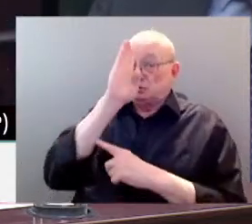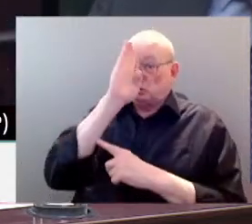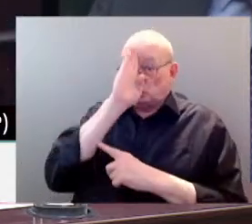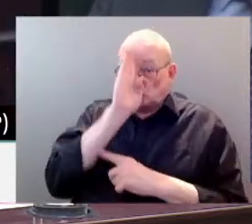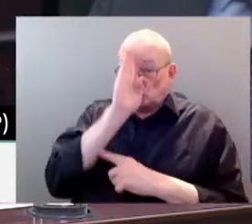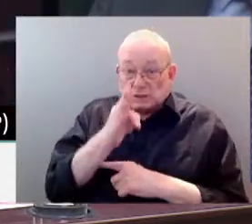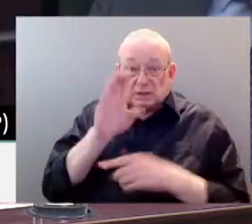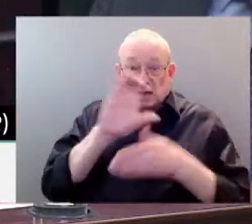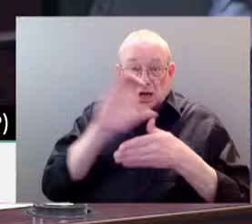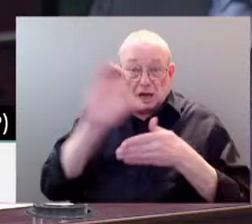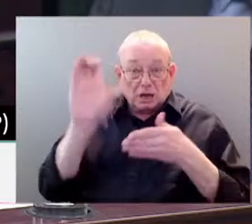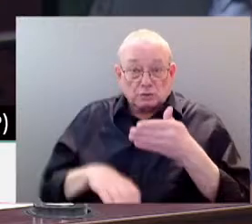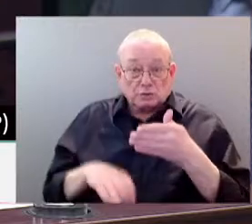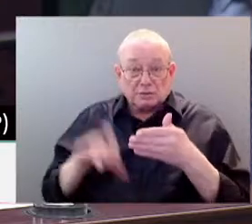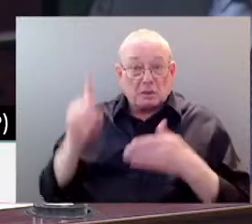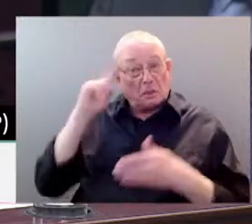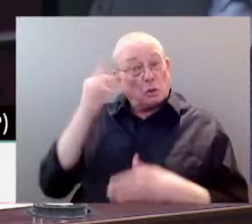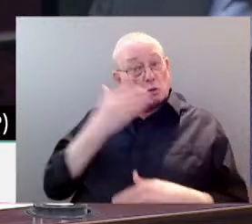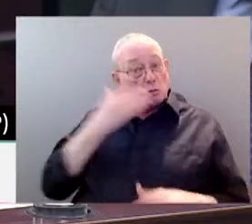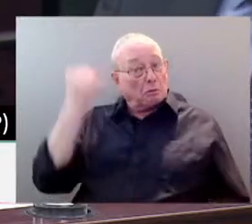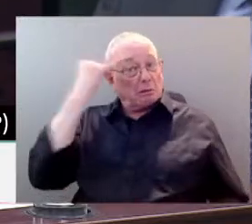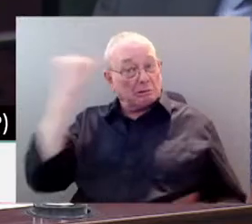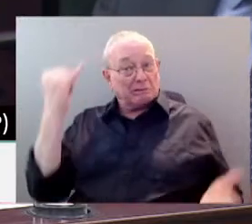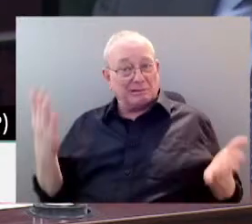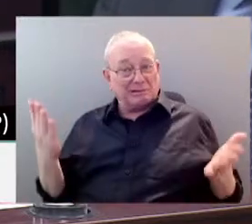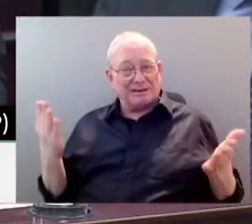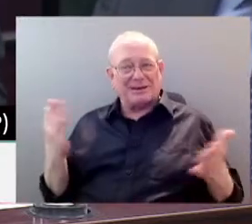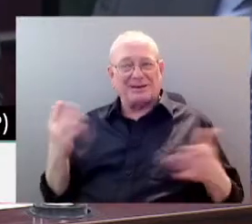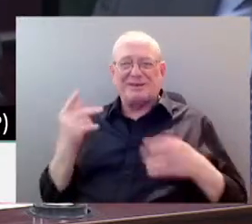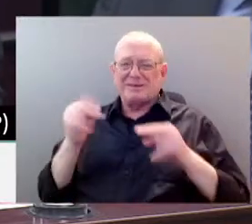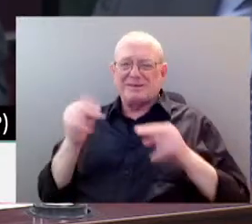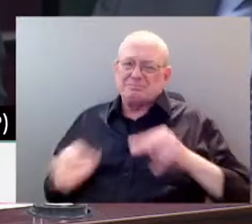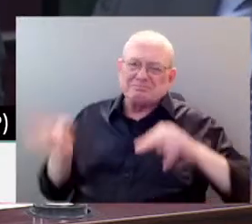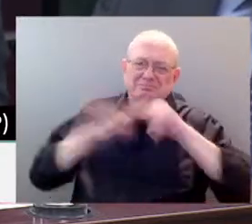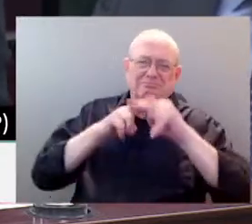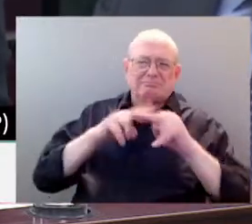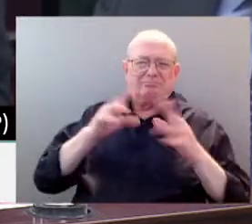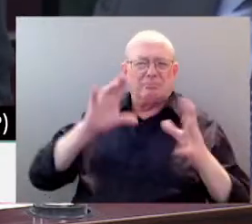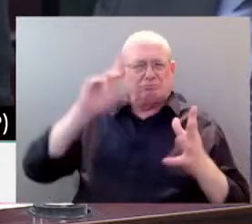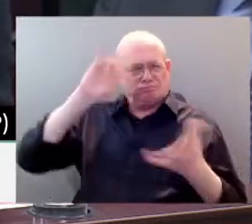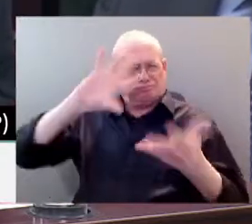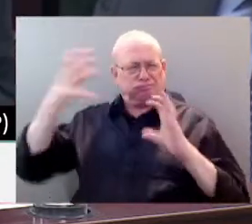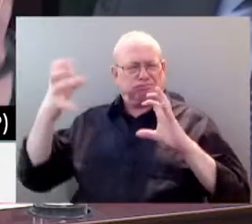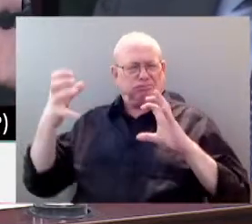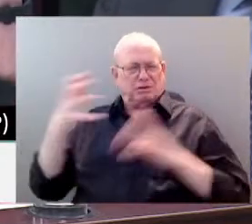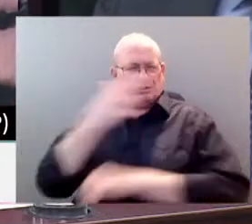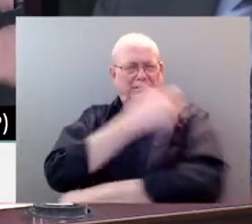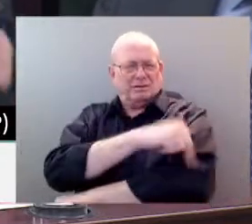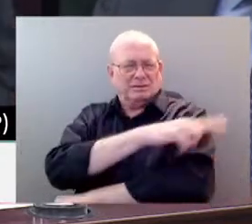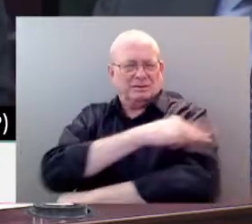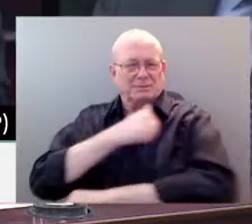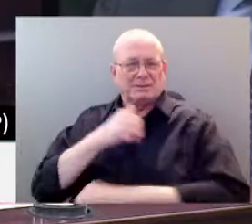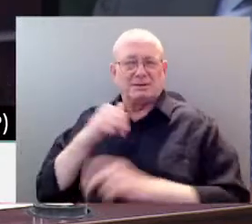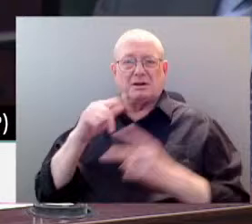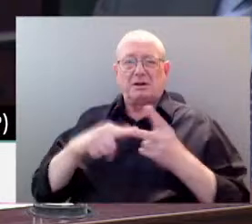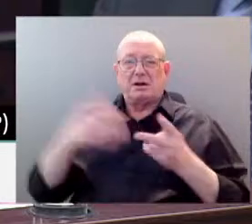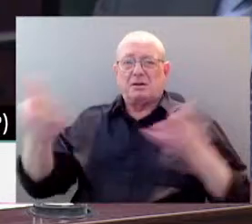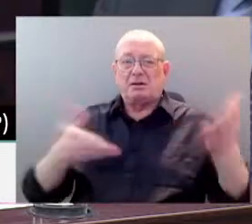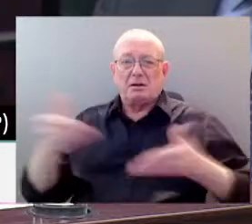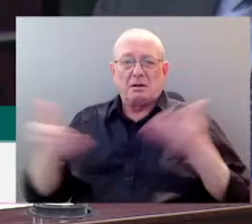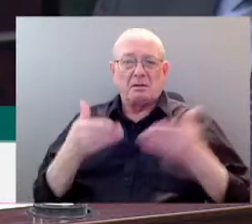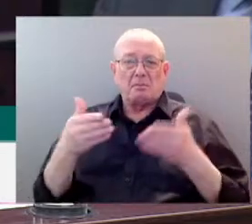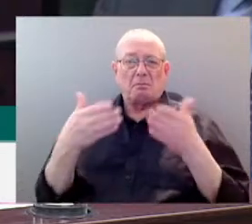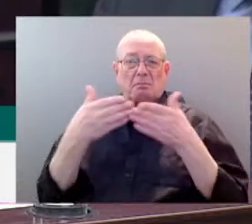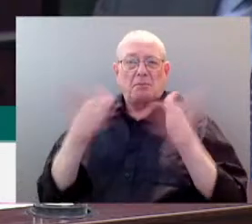she's o increased chaos in hospitals and invited more private sector contractors into Healthcare delivery and then cross your fingers when